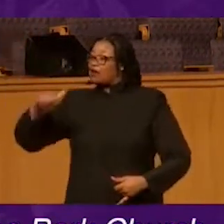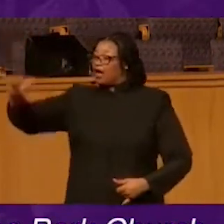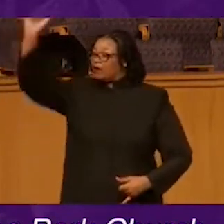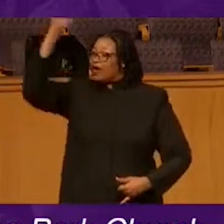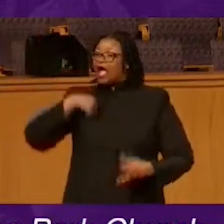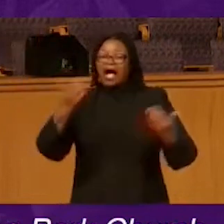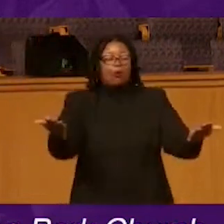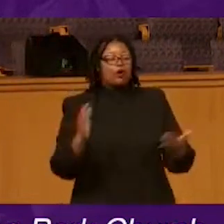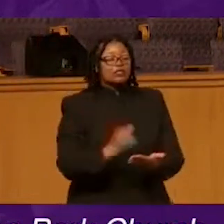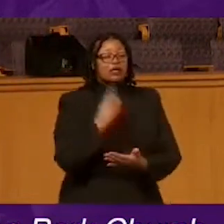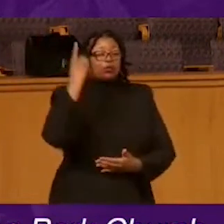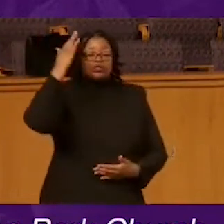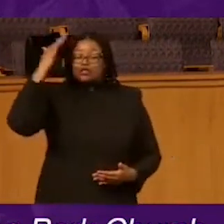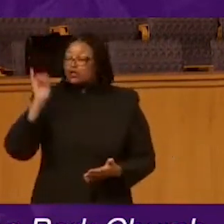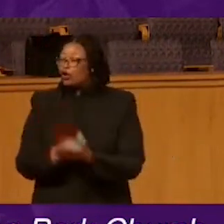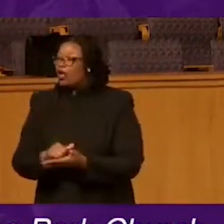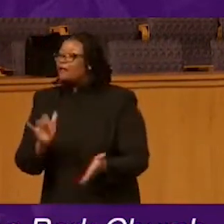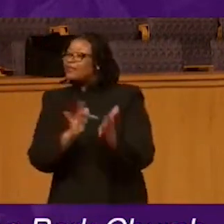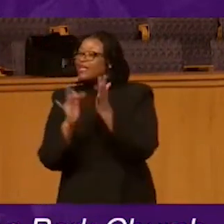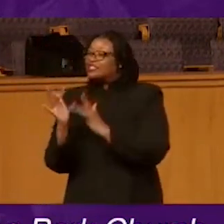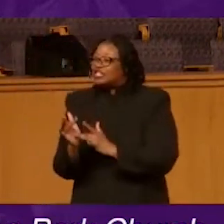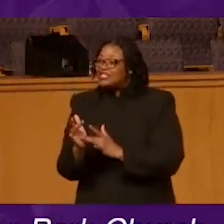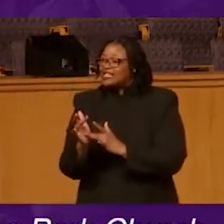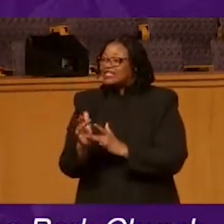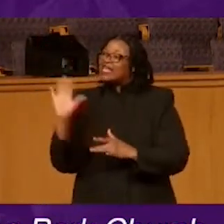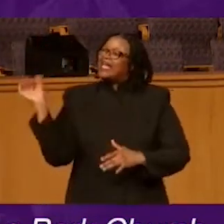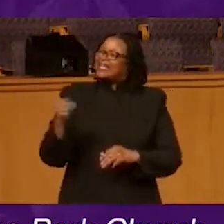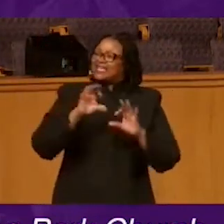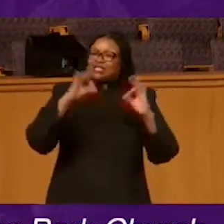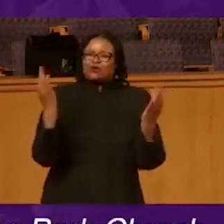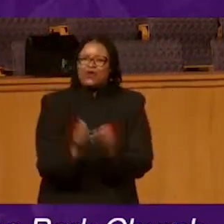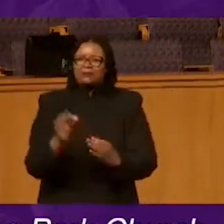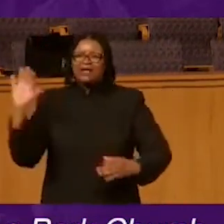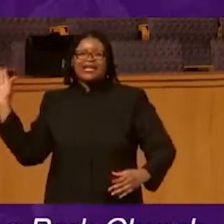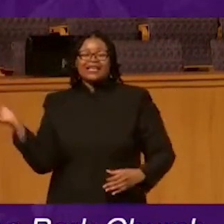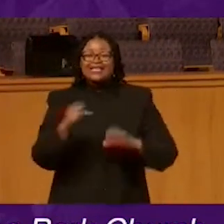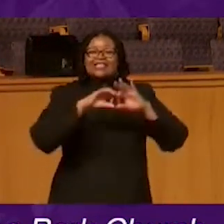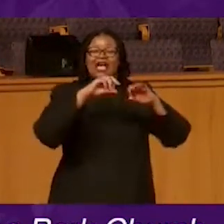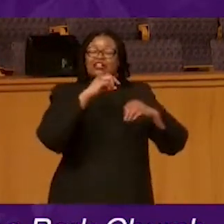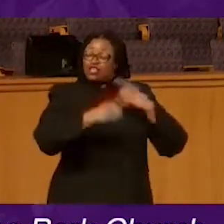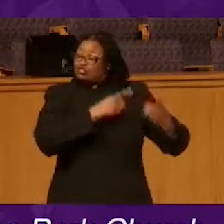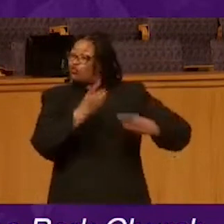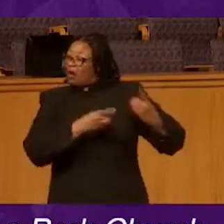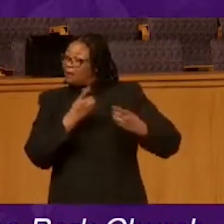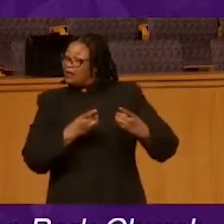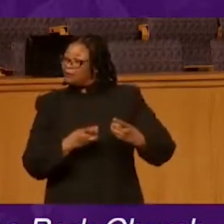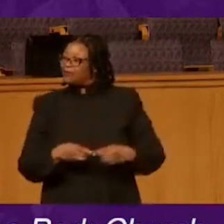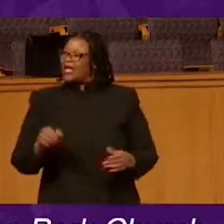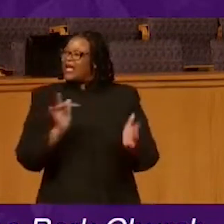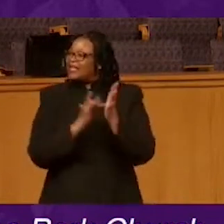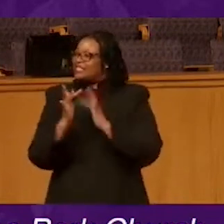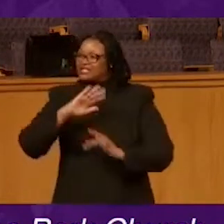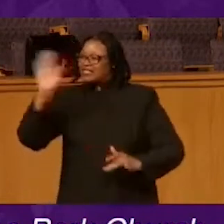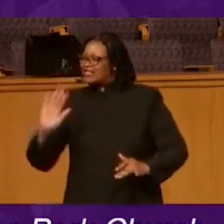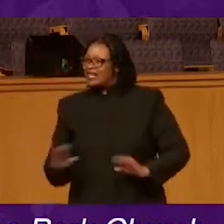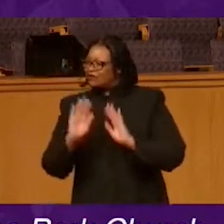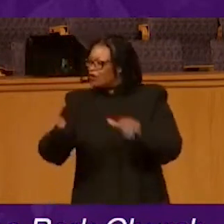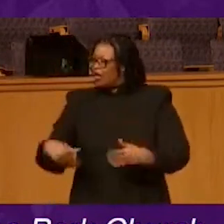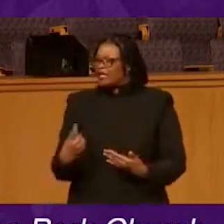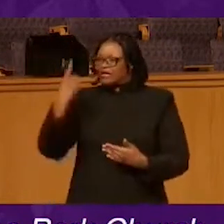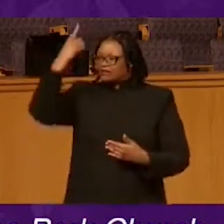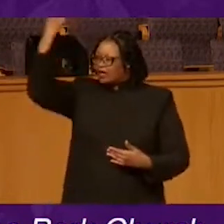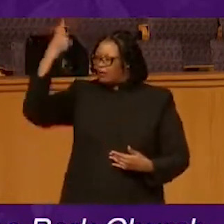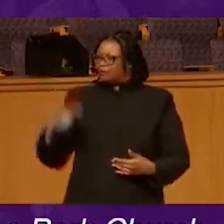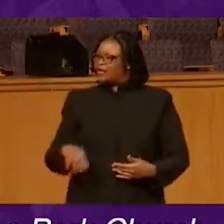want somebody to know, Jesus gets family. Jesus gets the drama that comes with family. But guess what? Jesus never gives up.